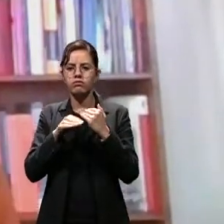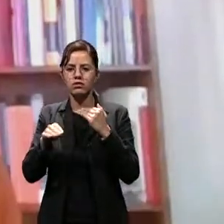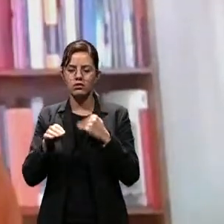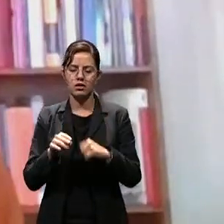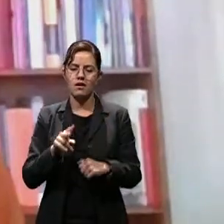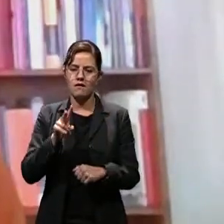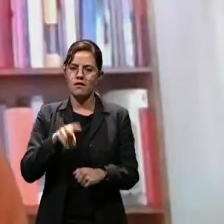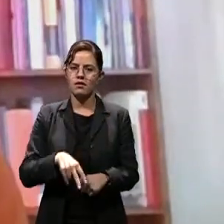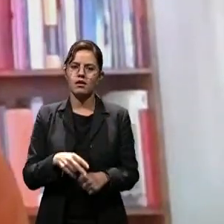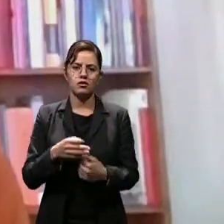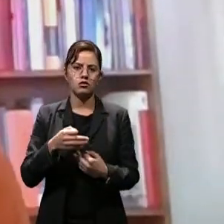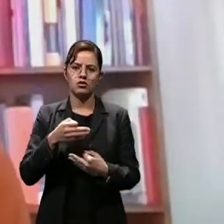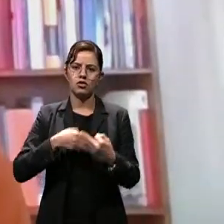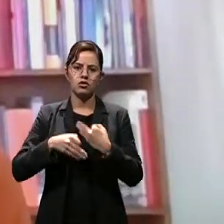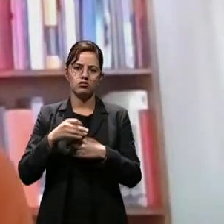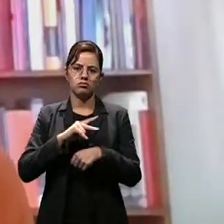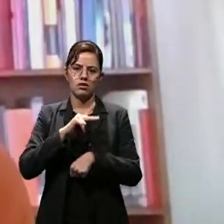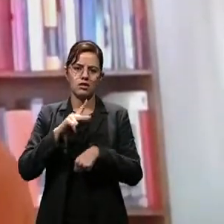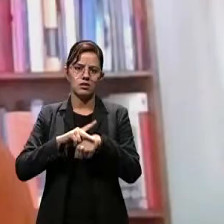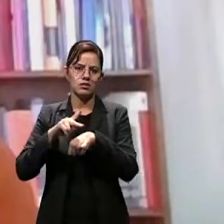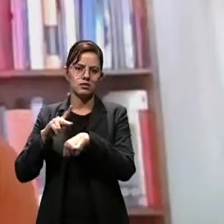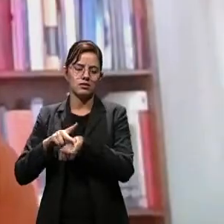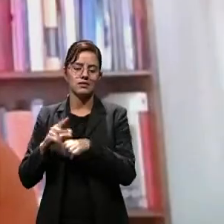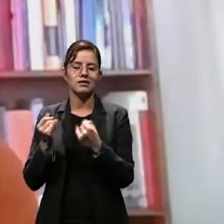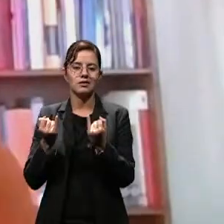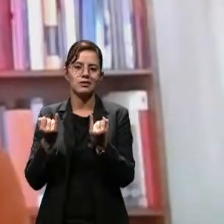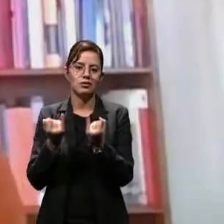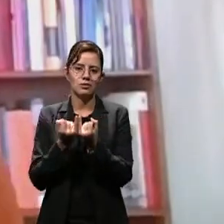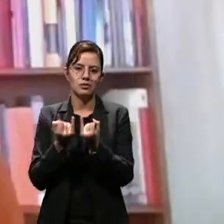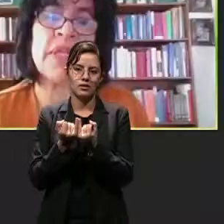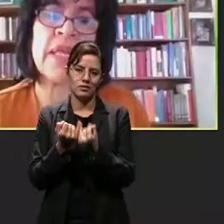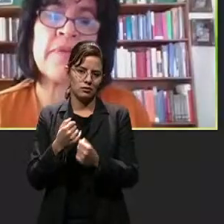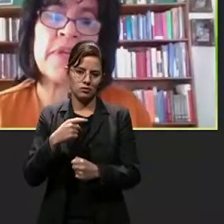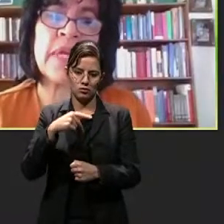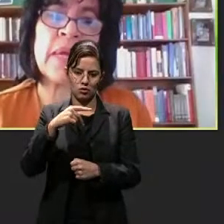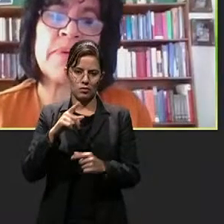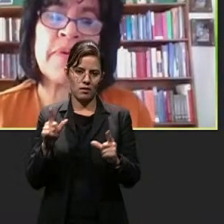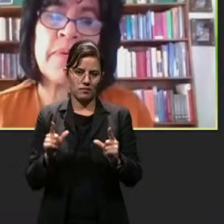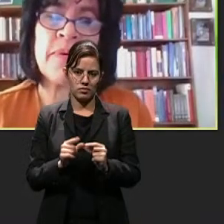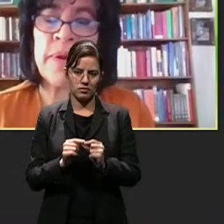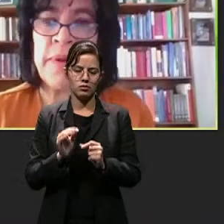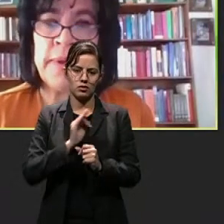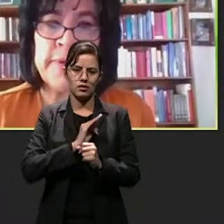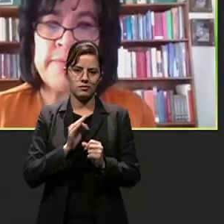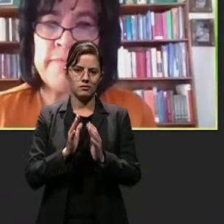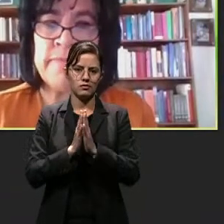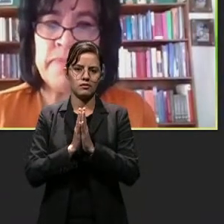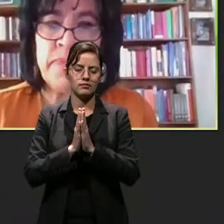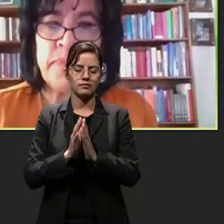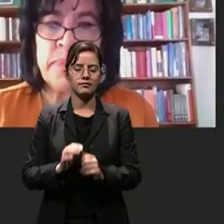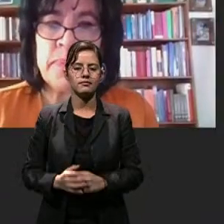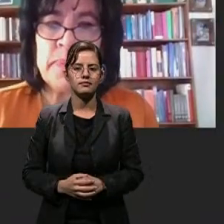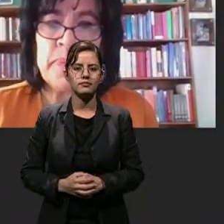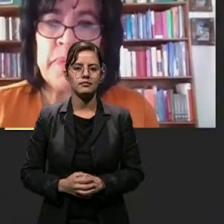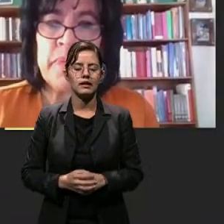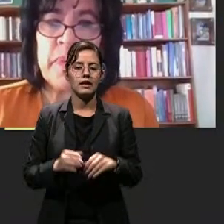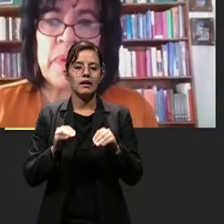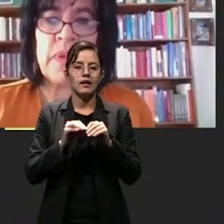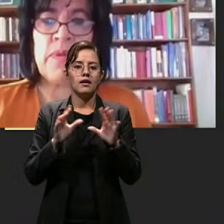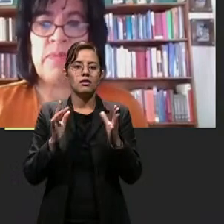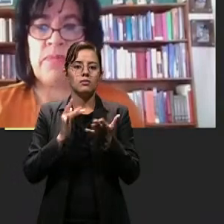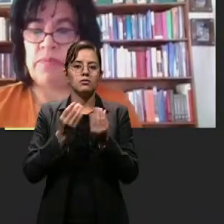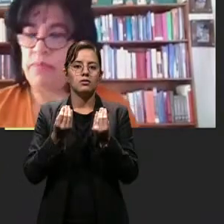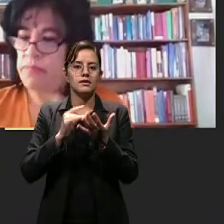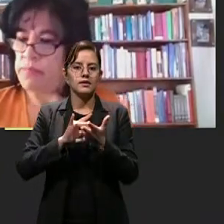And how can we make effective this parity for all our countries? And of course, your closing remarks, please. Yes, thank you